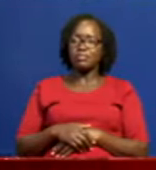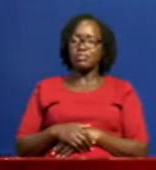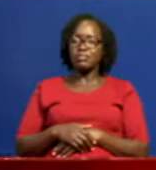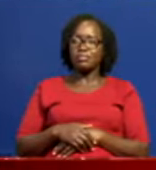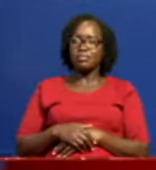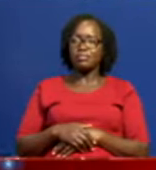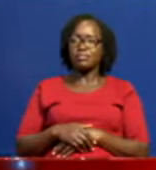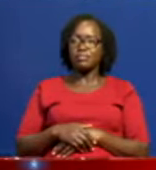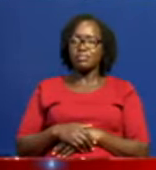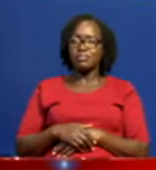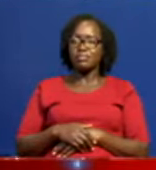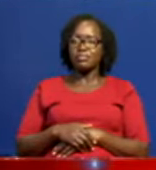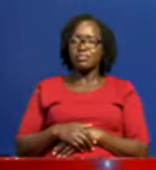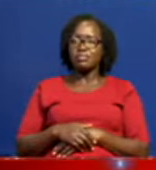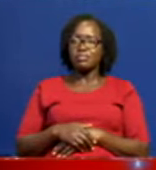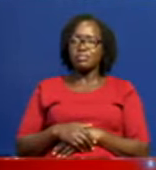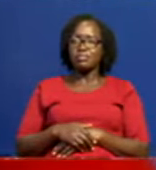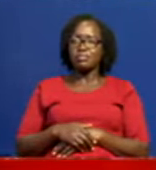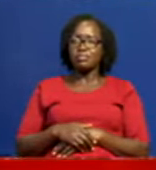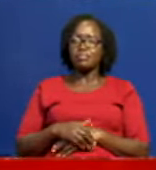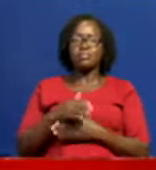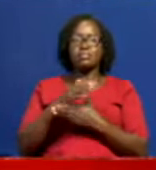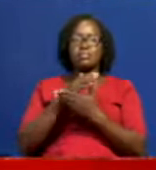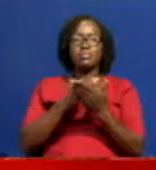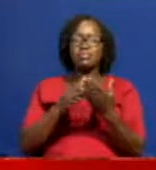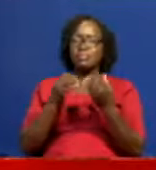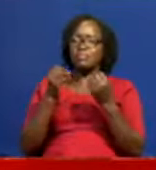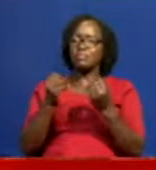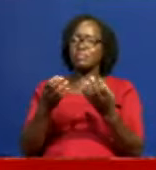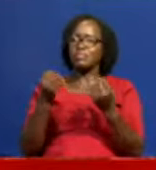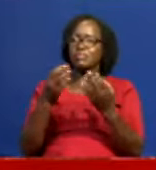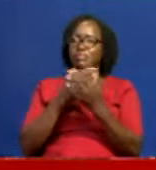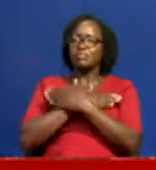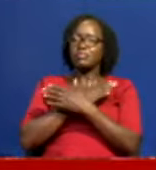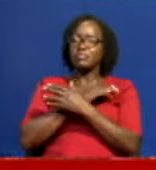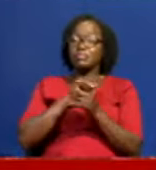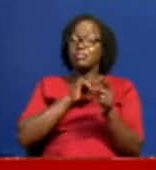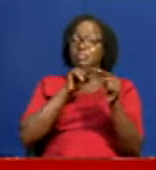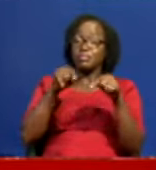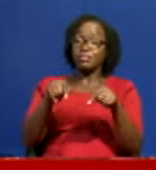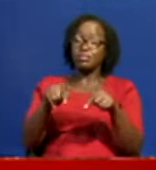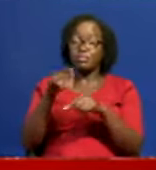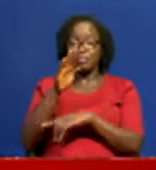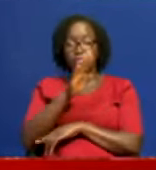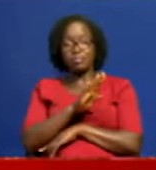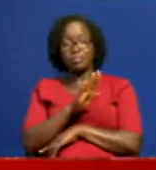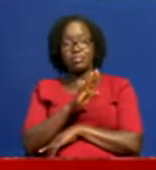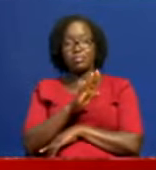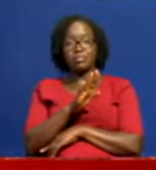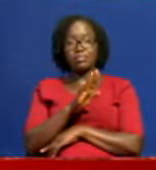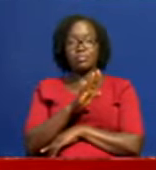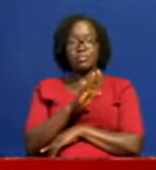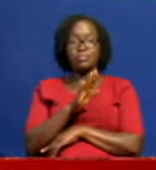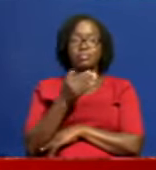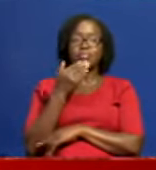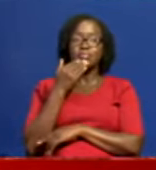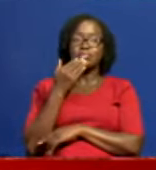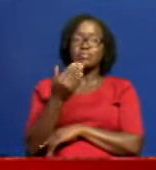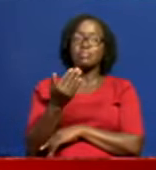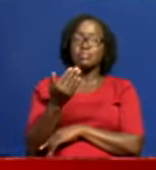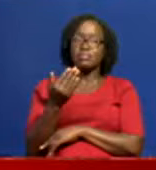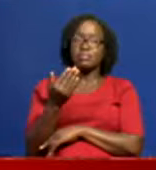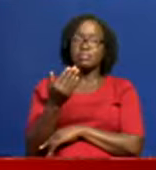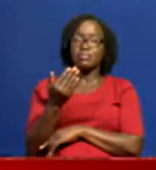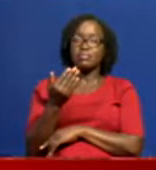And let me, on behalf of the many friends who've come here this evening, thank